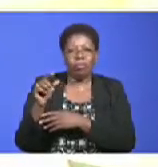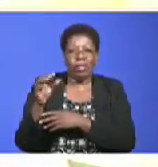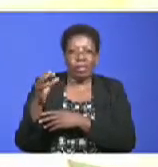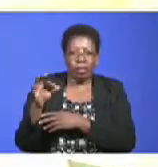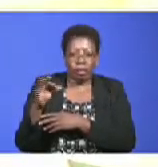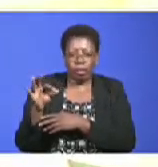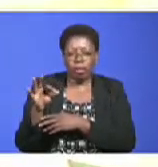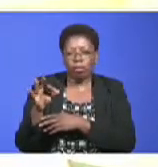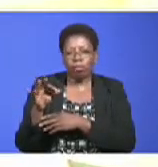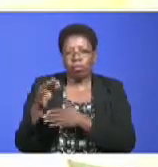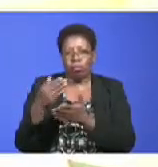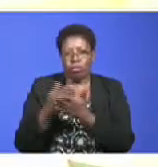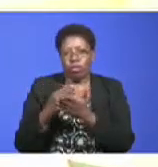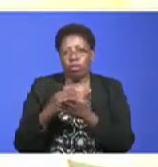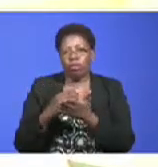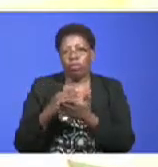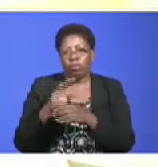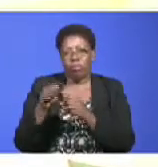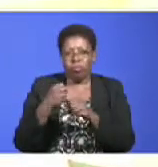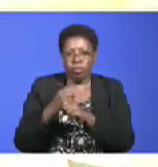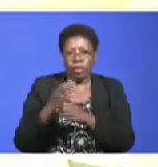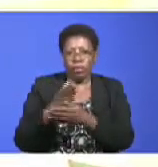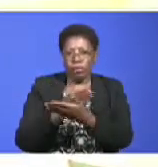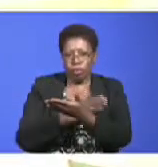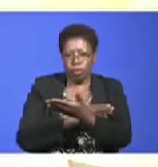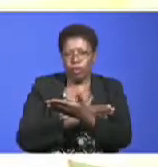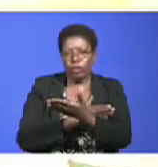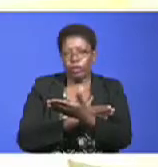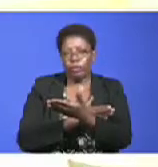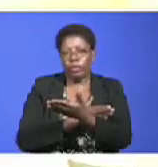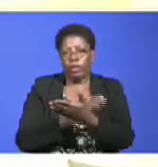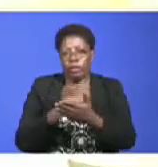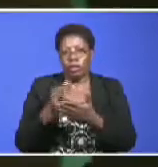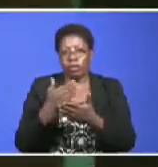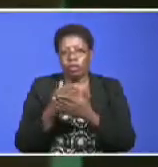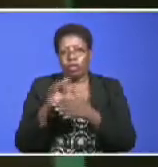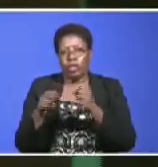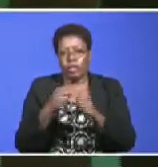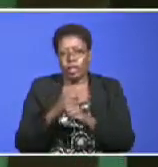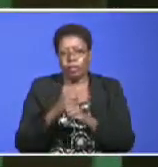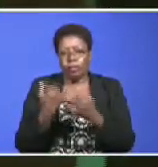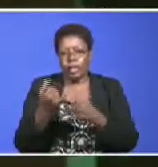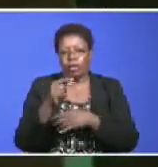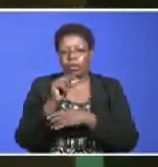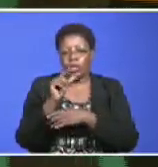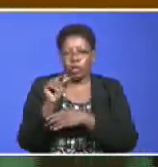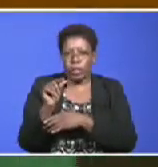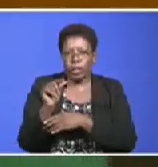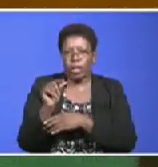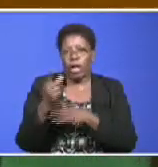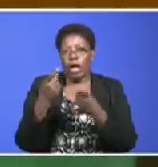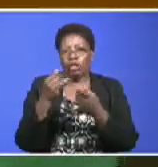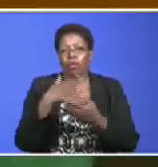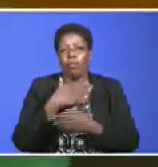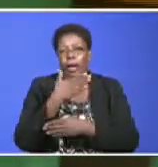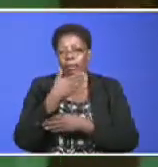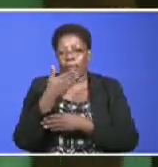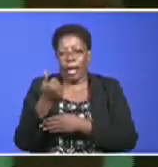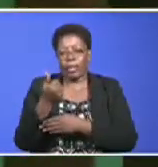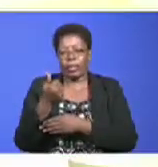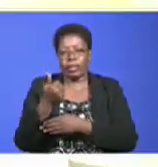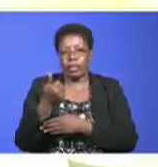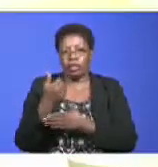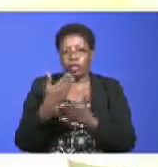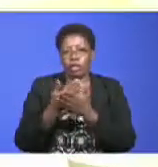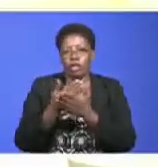best tennis this year. I improved a lot on certain strokes, so it's been a pretty good year this far. 2020, I just want to do my best and just try to get my ITF